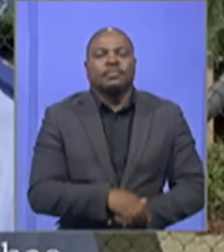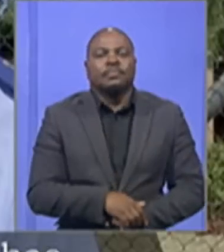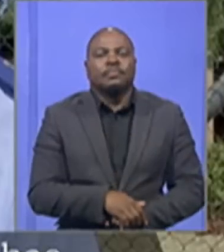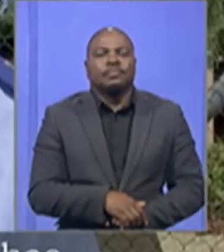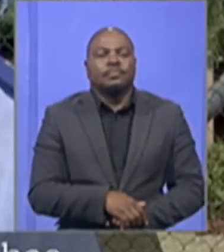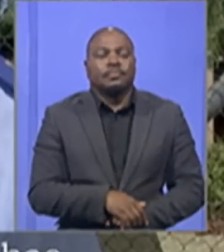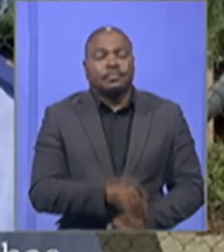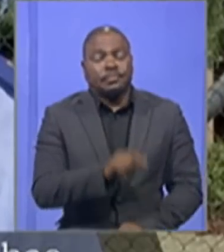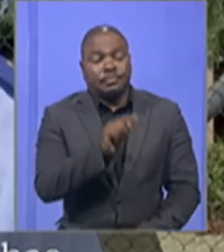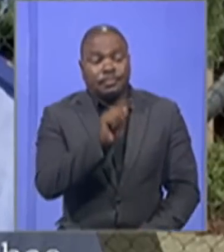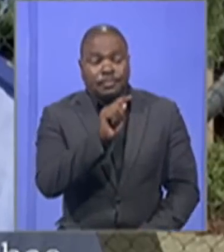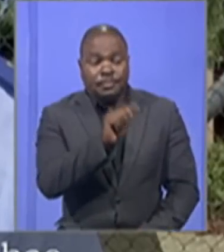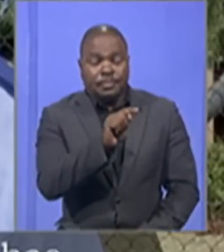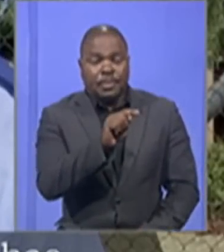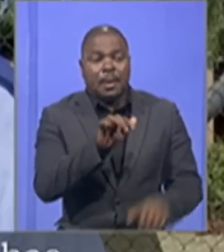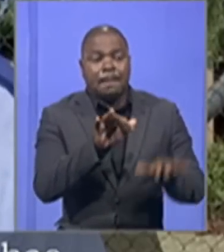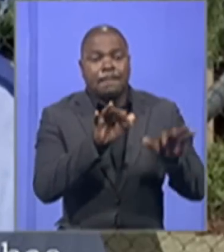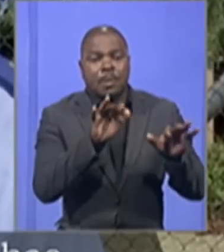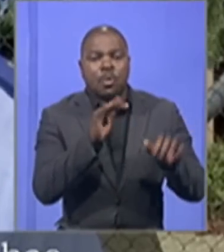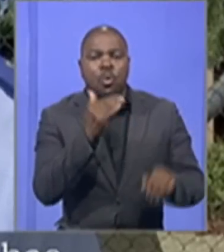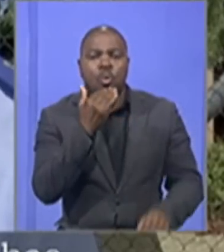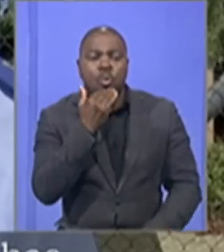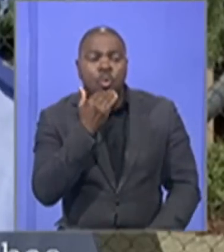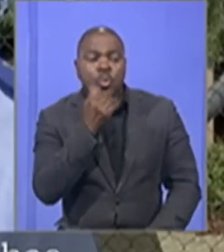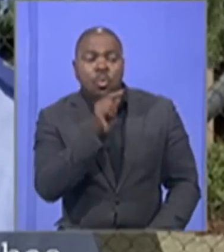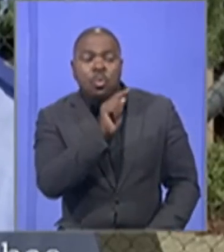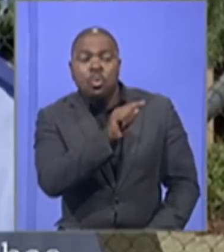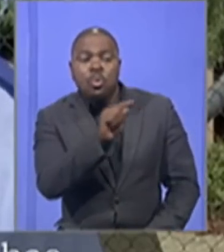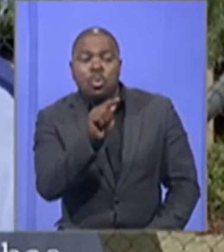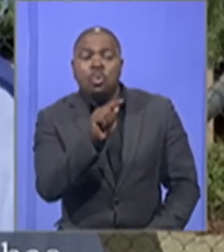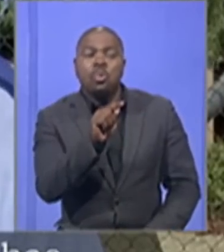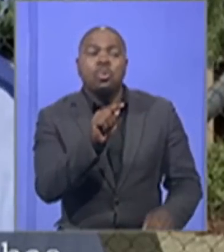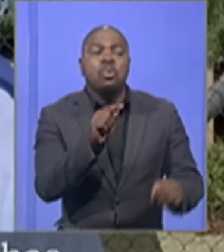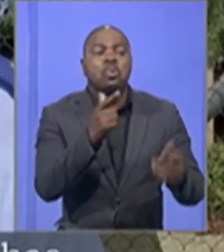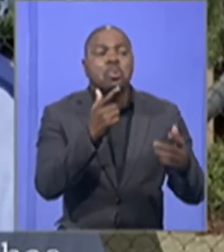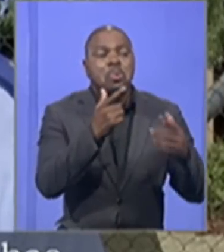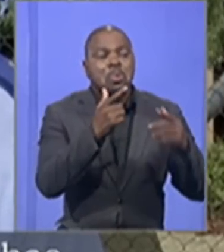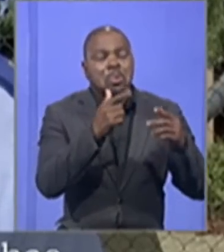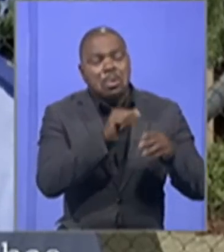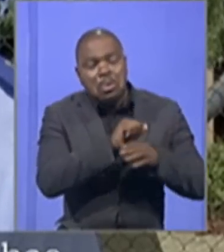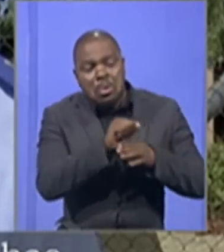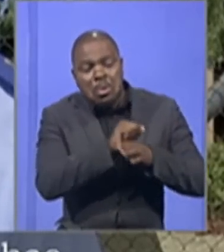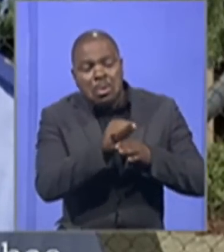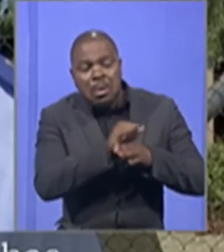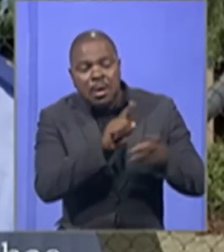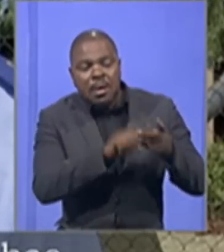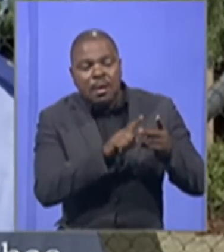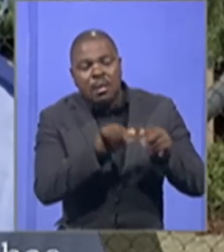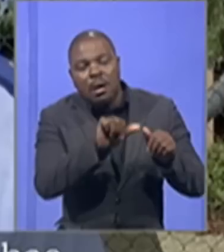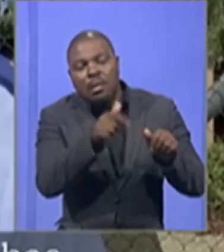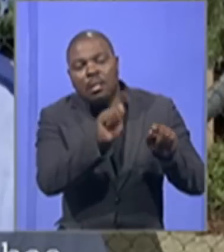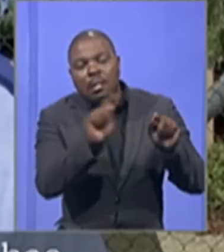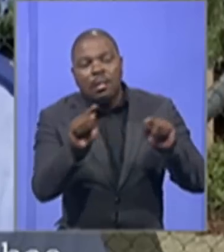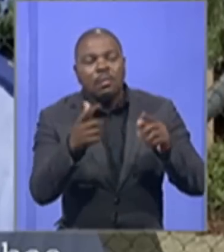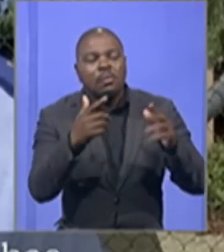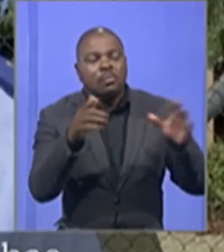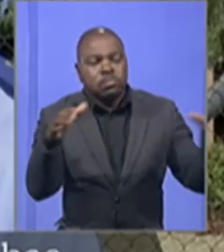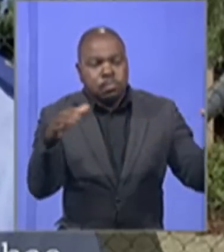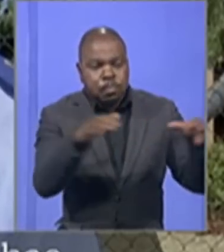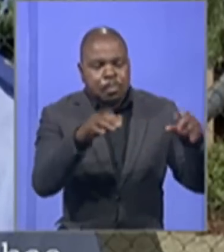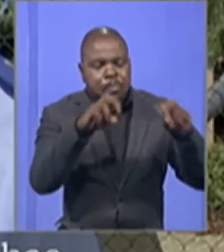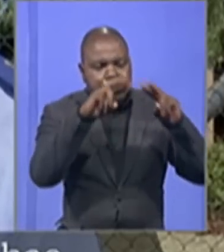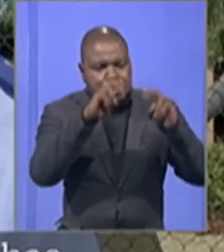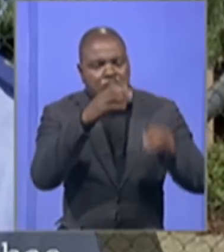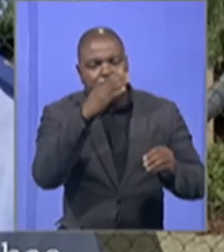where the people that are conducting this and the stakeholders that are busy with it, they have not yet completed